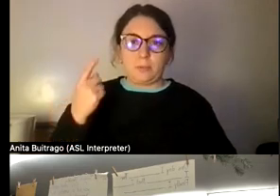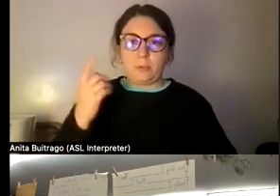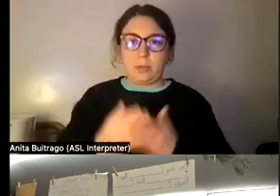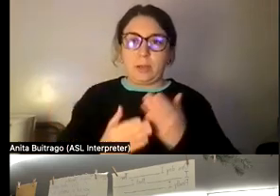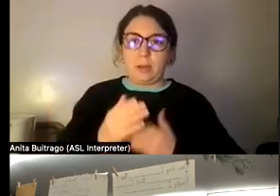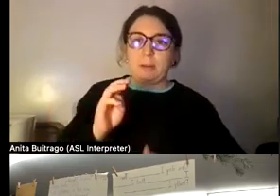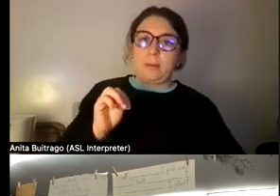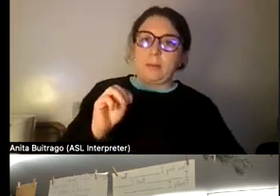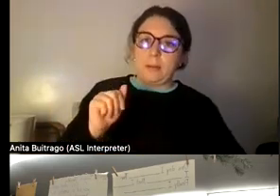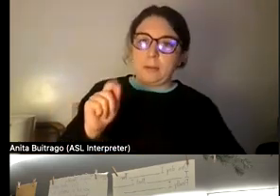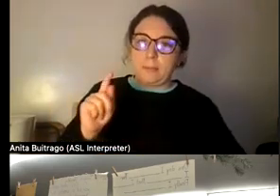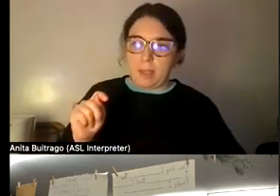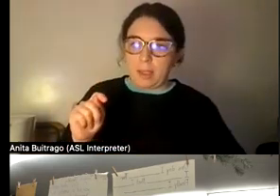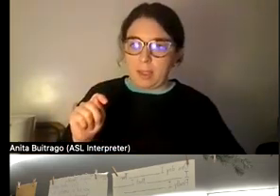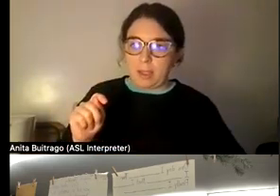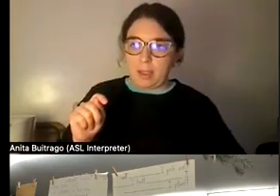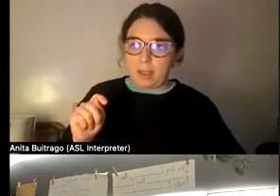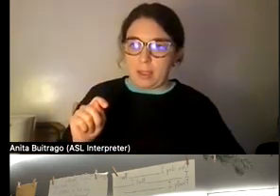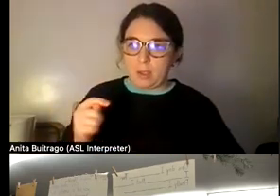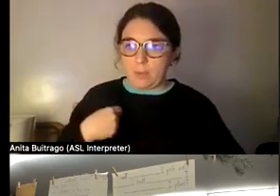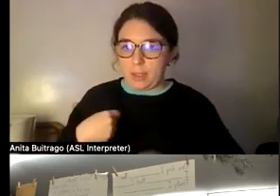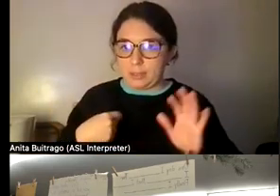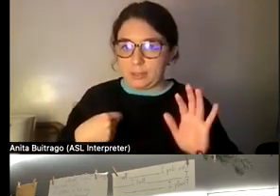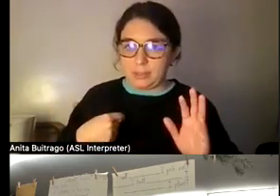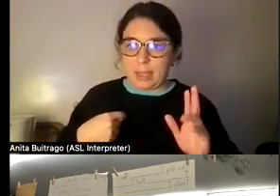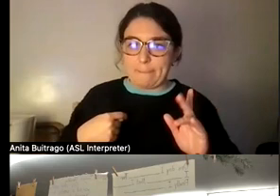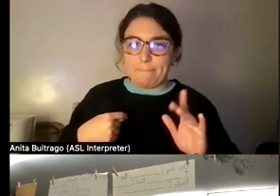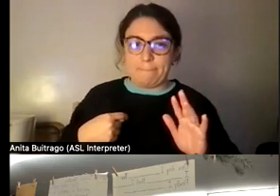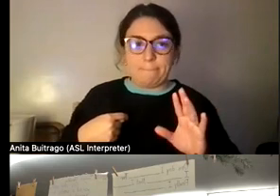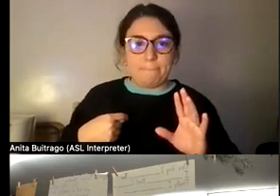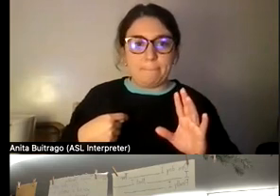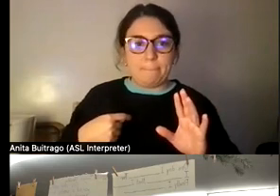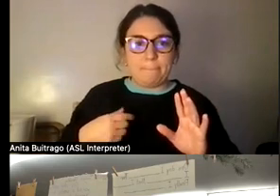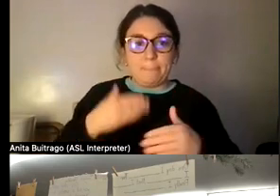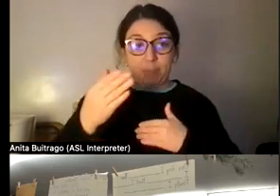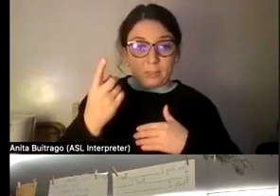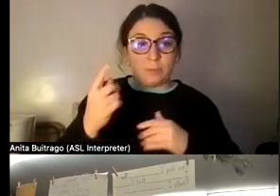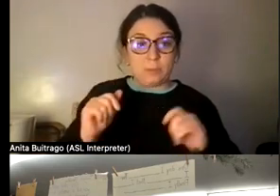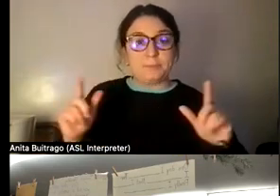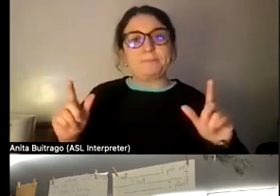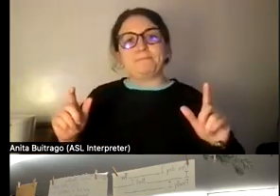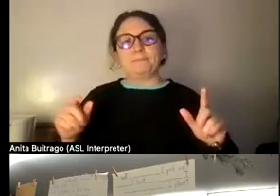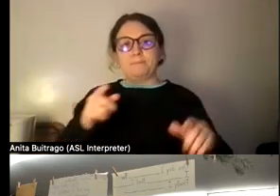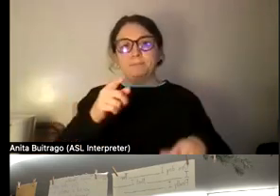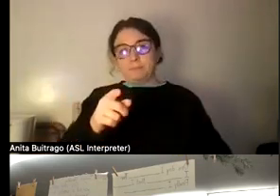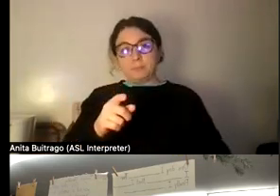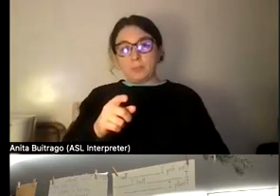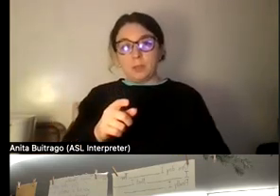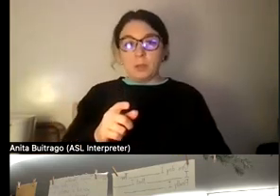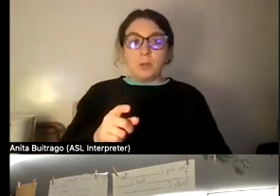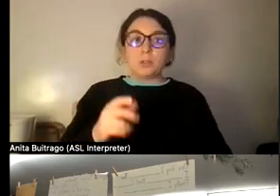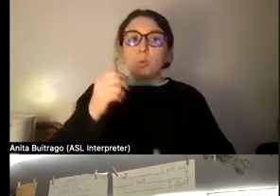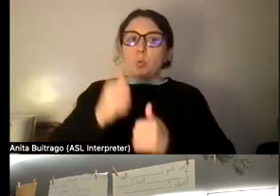then I would tap my little finger. You can go to the next one. And I would, so the student is thinking, which letter